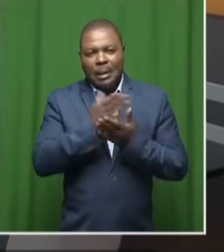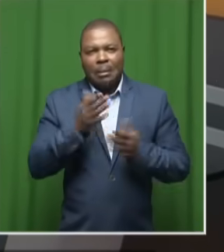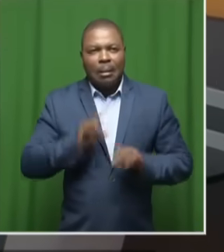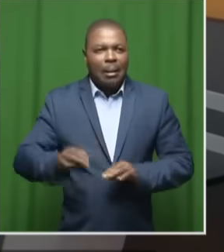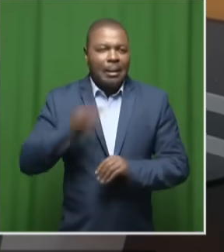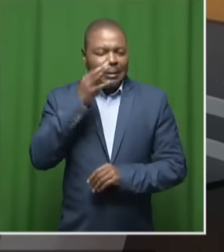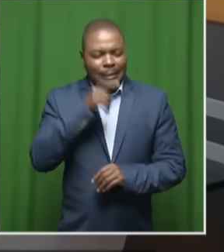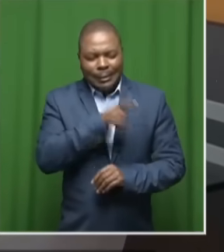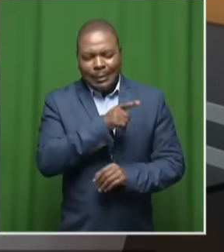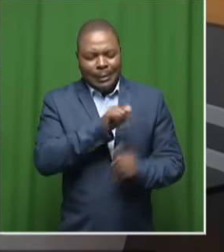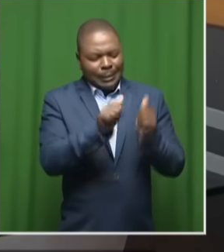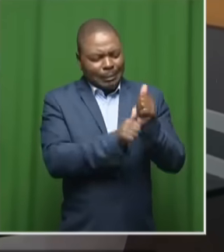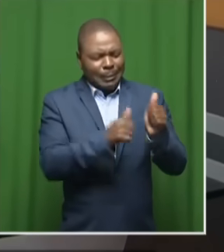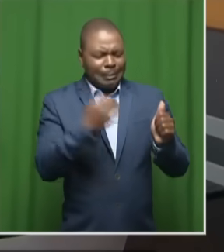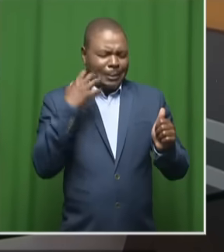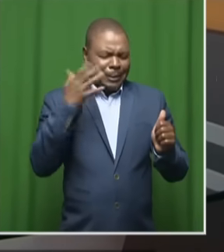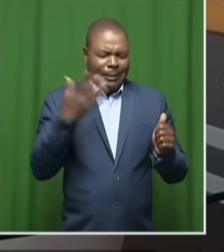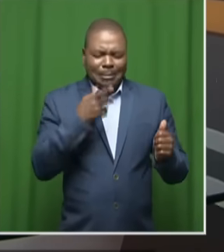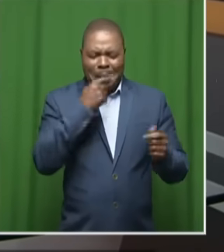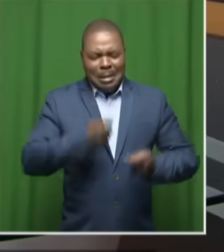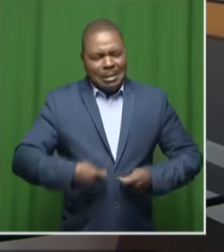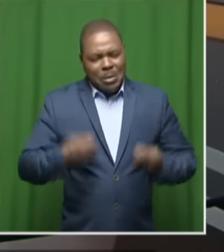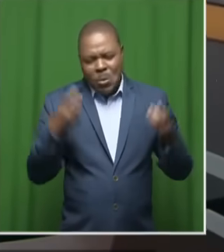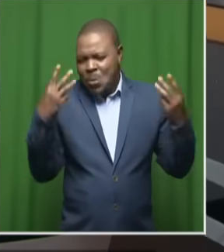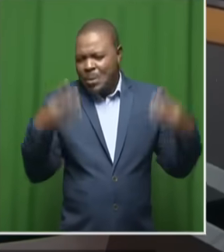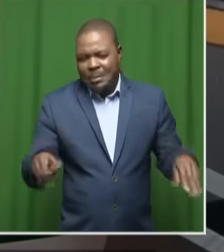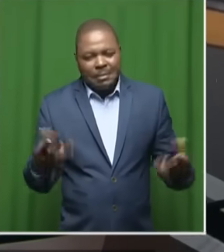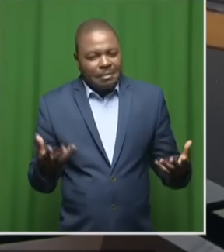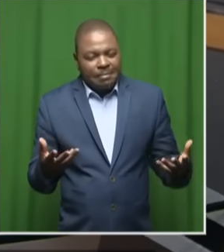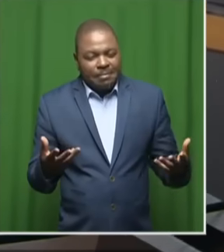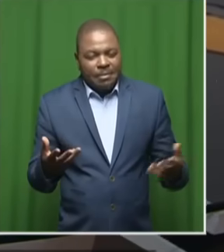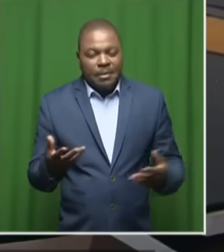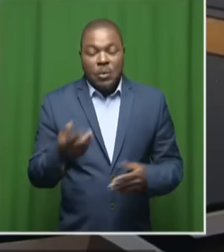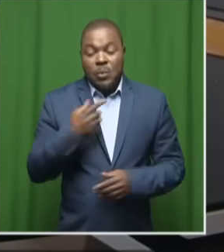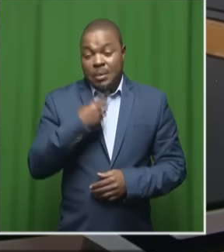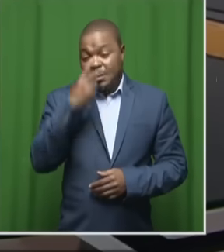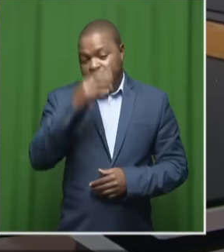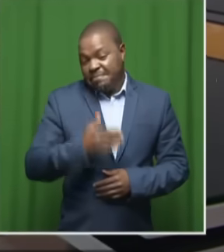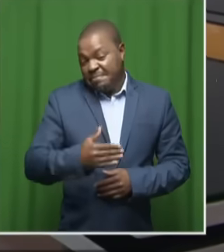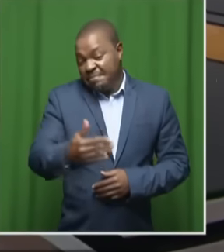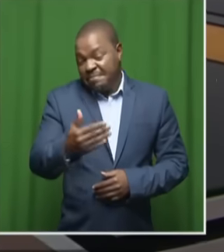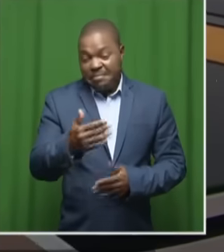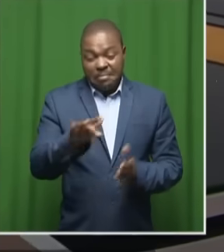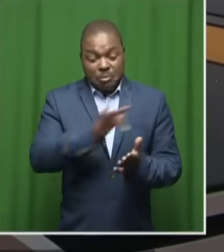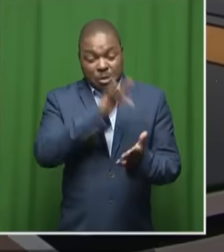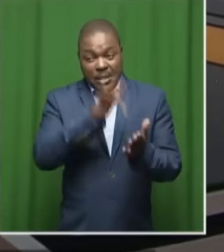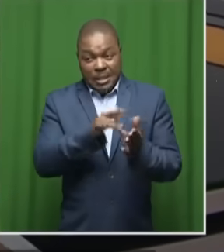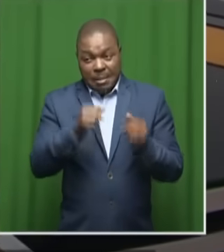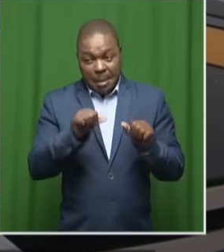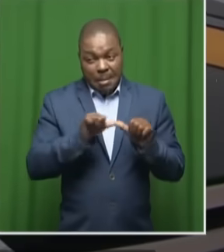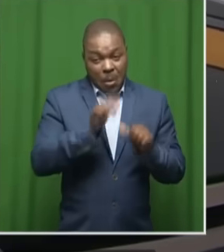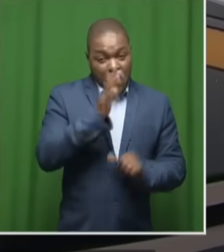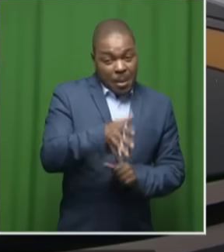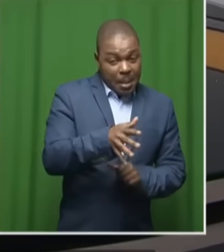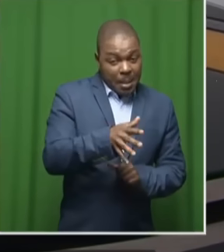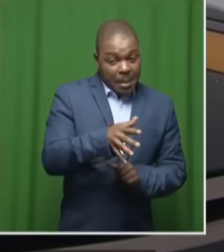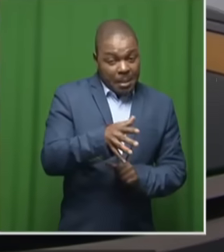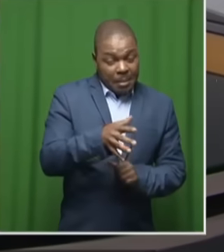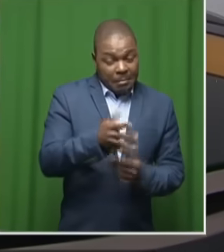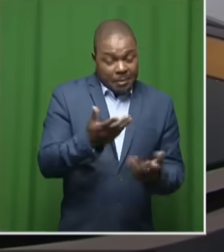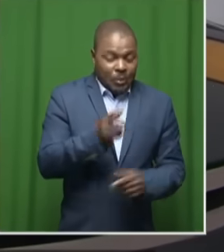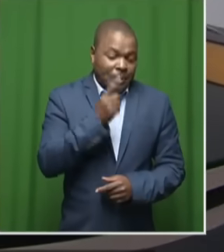money. We don't need deputy ministers and we need to cut back. So now we'll see. When they're involved and their positions and names are at stake, would they still want it